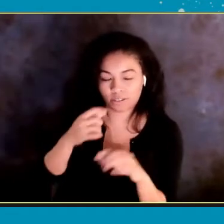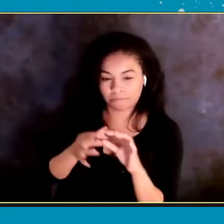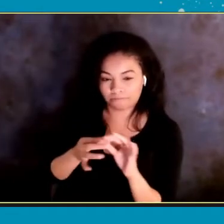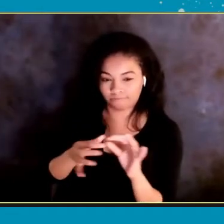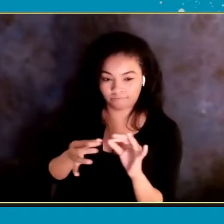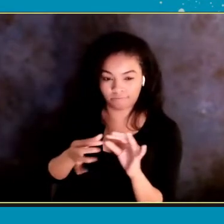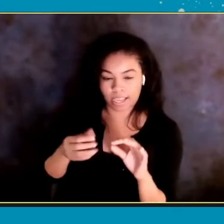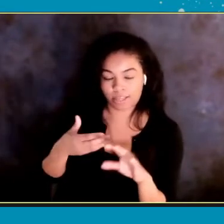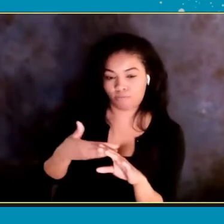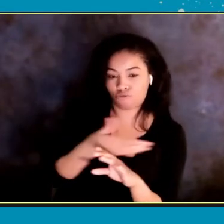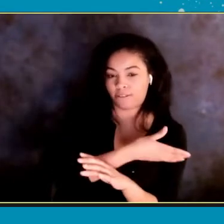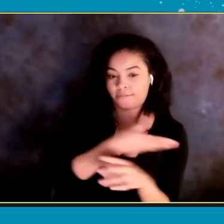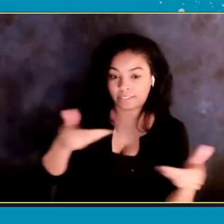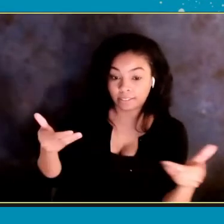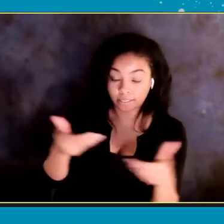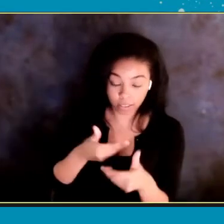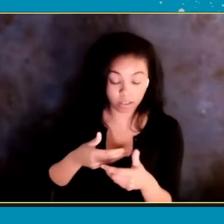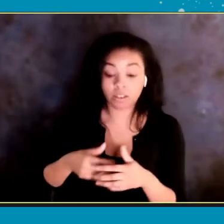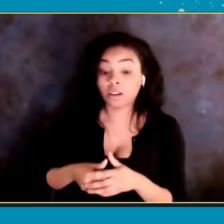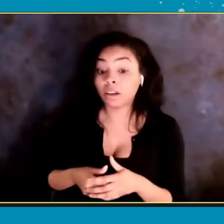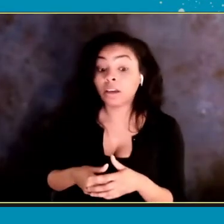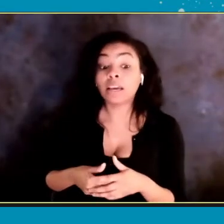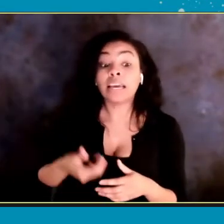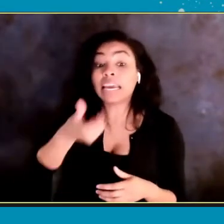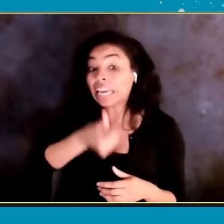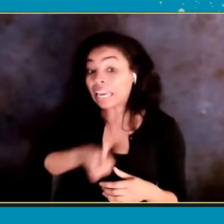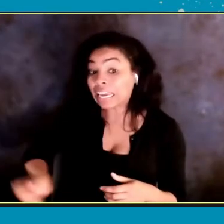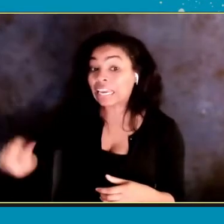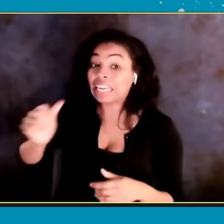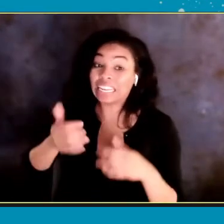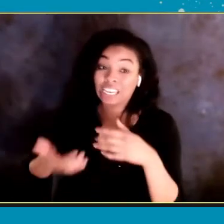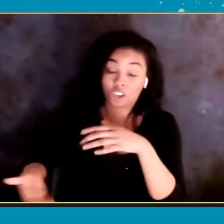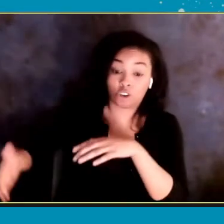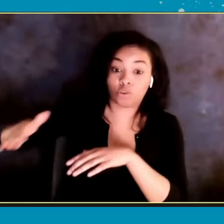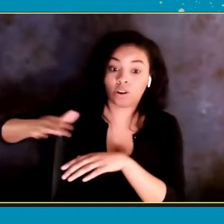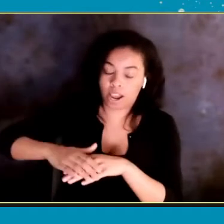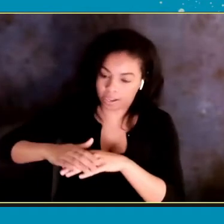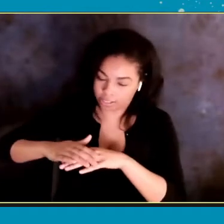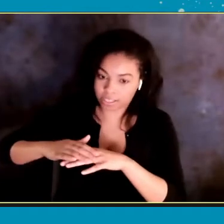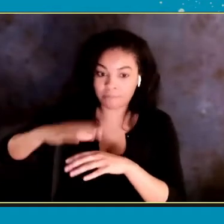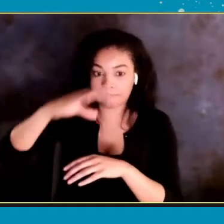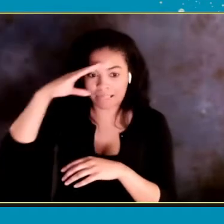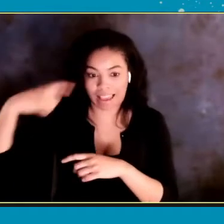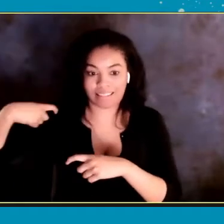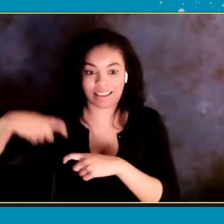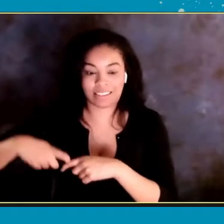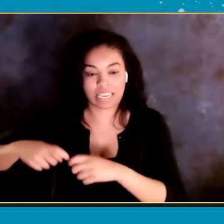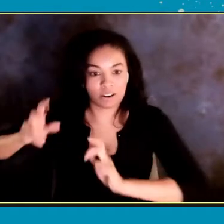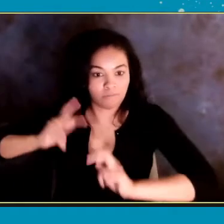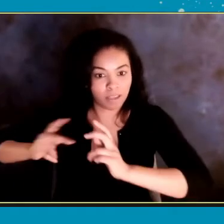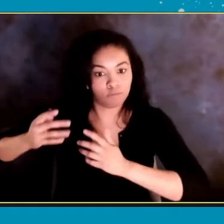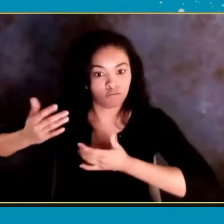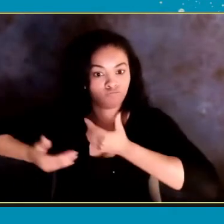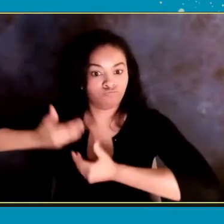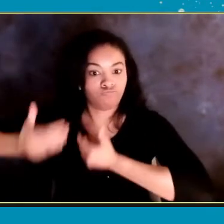the previous introduction. Wherever you have an increase of power for Black and Latino people that threatens